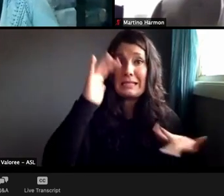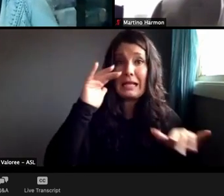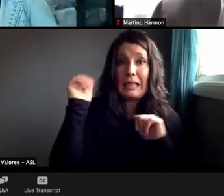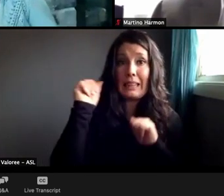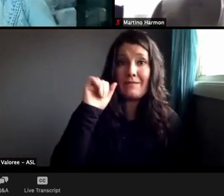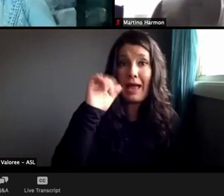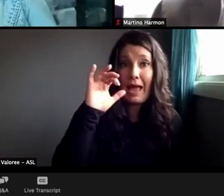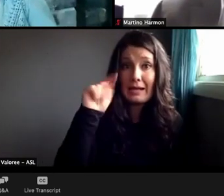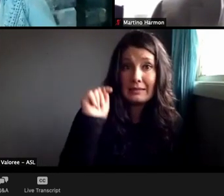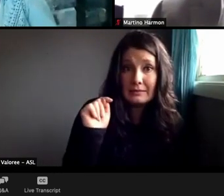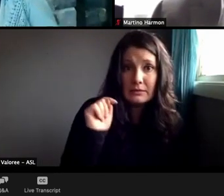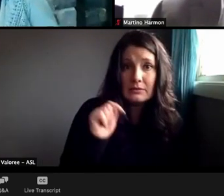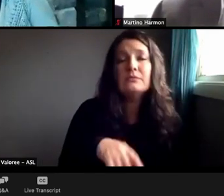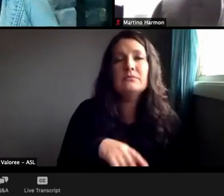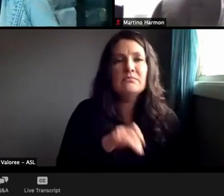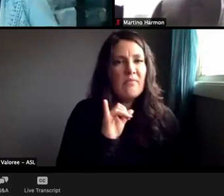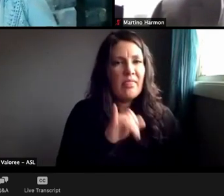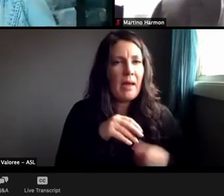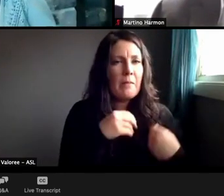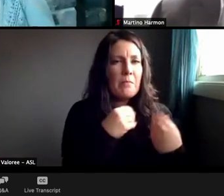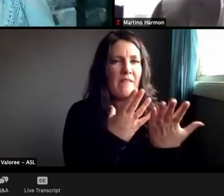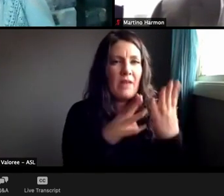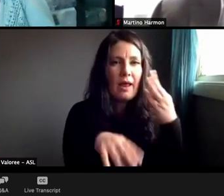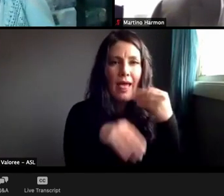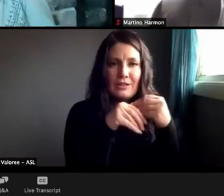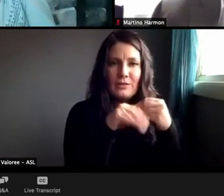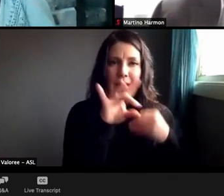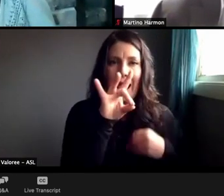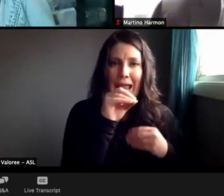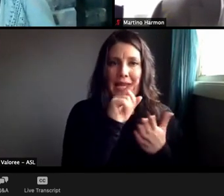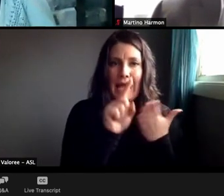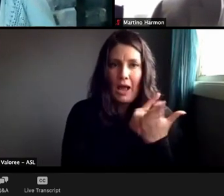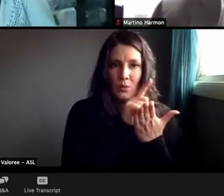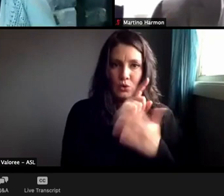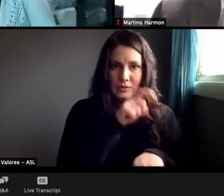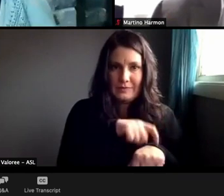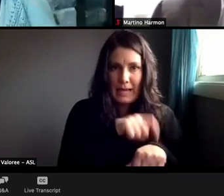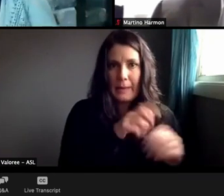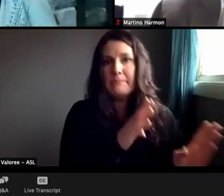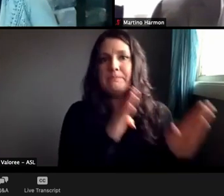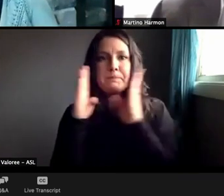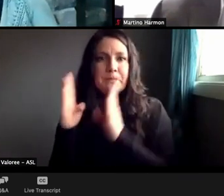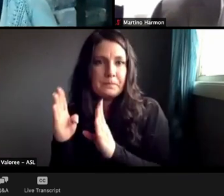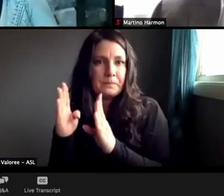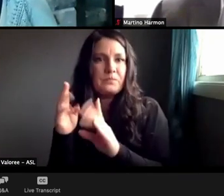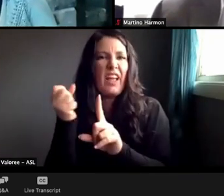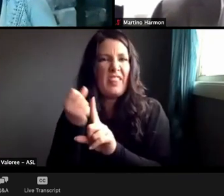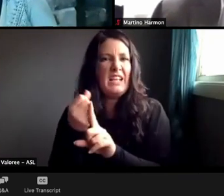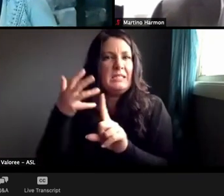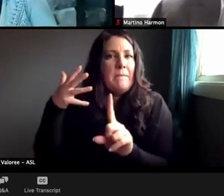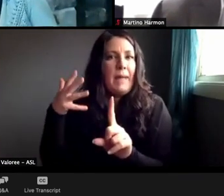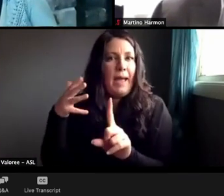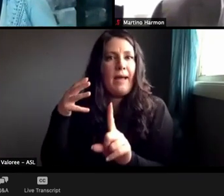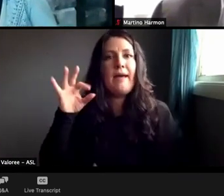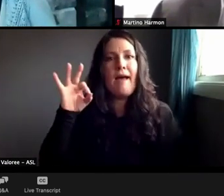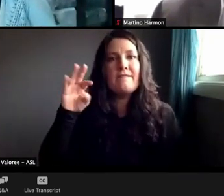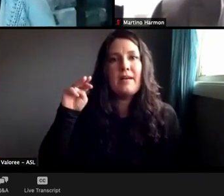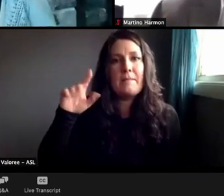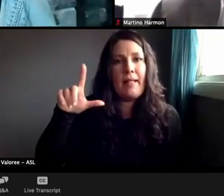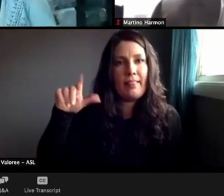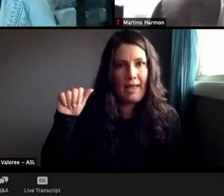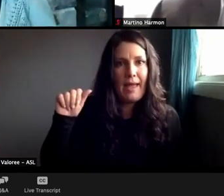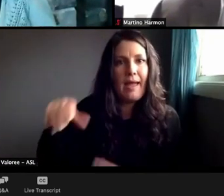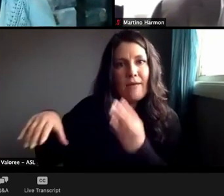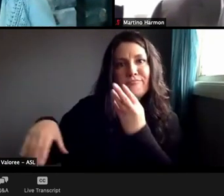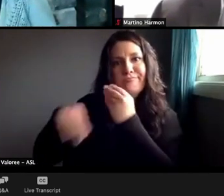also provided an additional 80 hours of time. And then there was the expanded FMLA program that